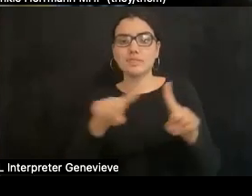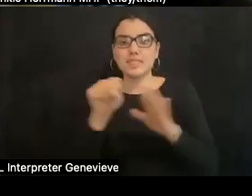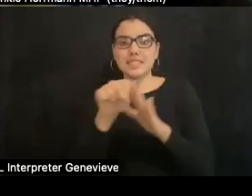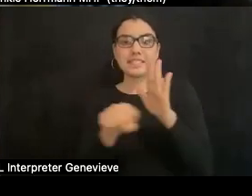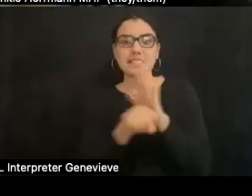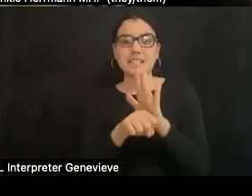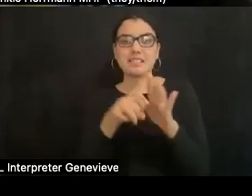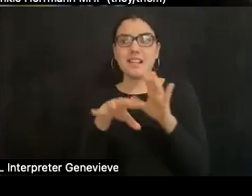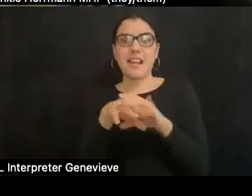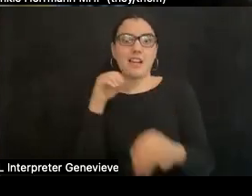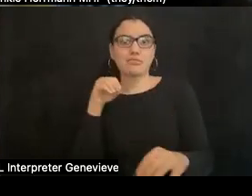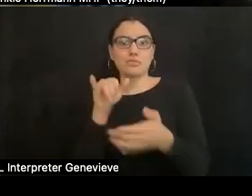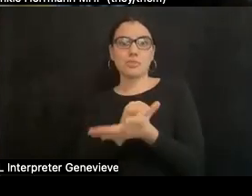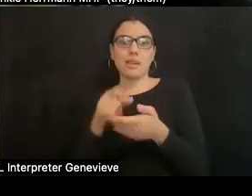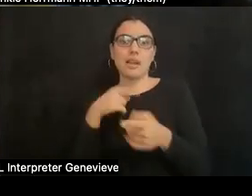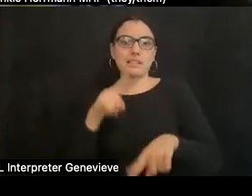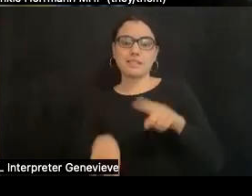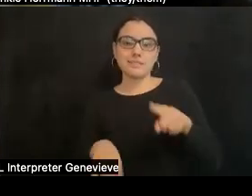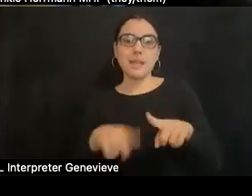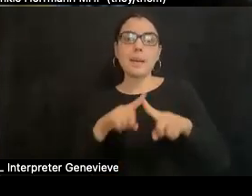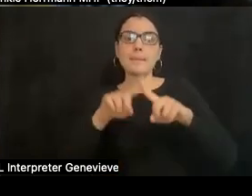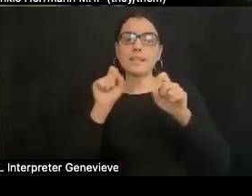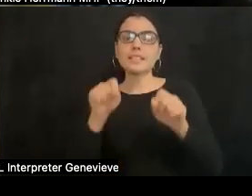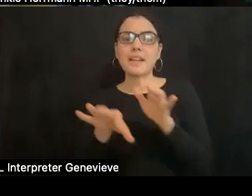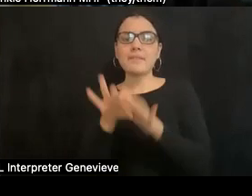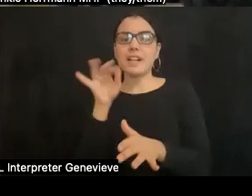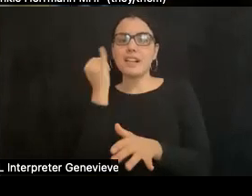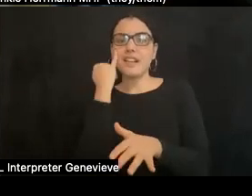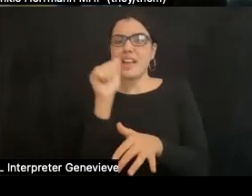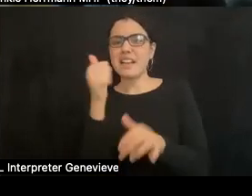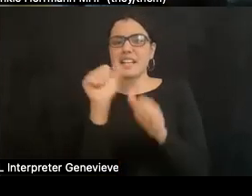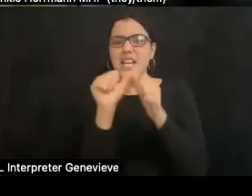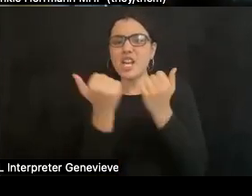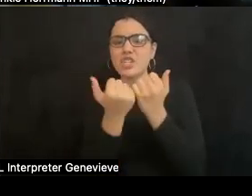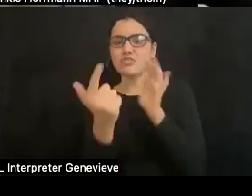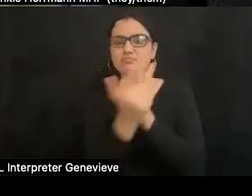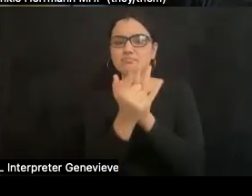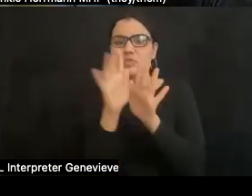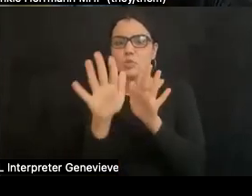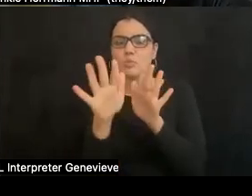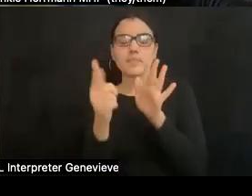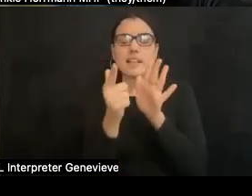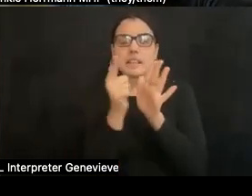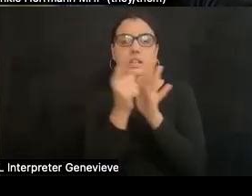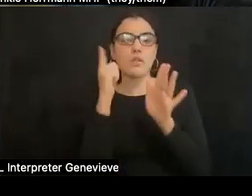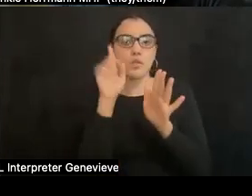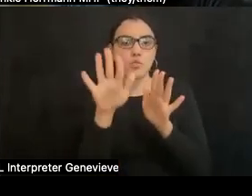York, but we would work to try to find if there's another legal services agency in your state.